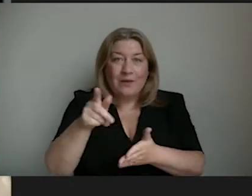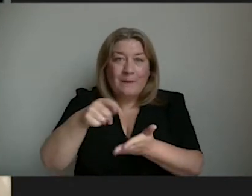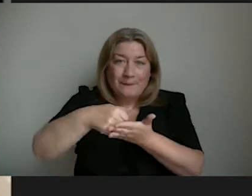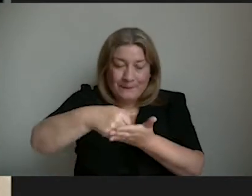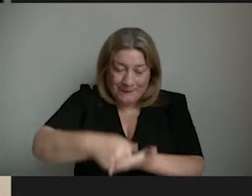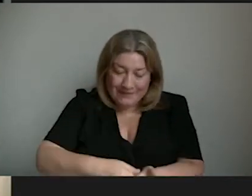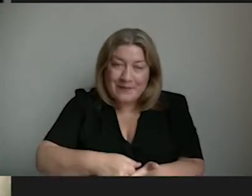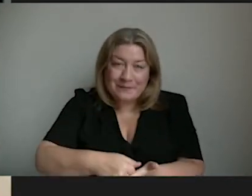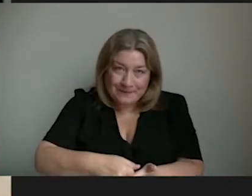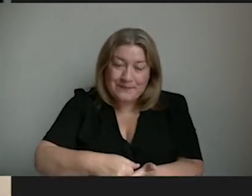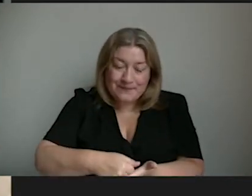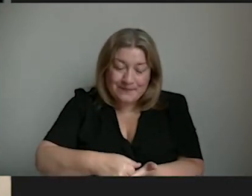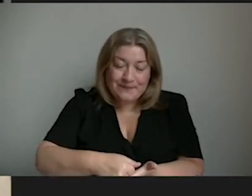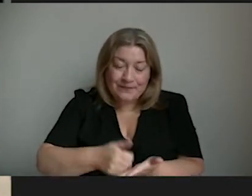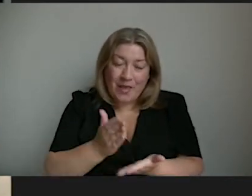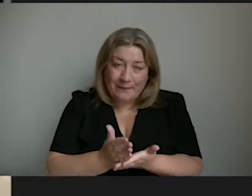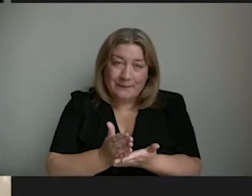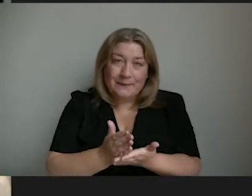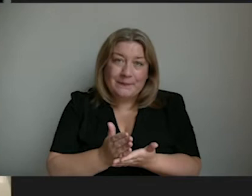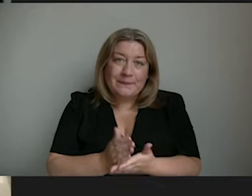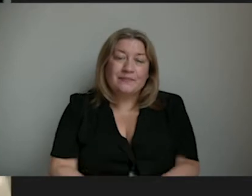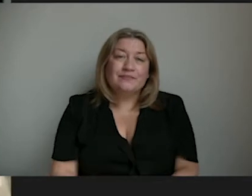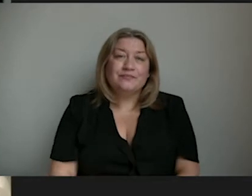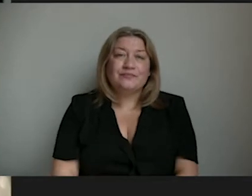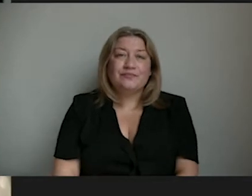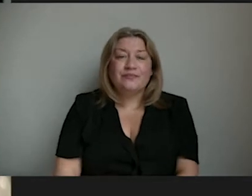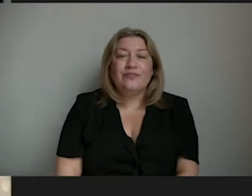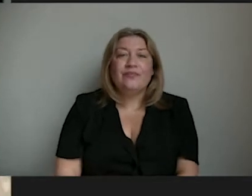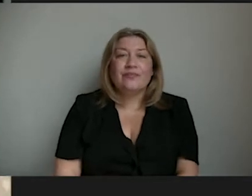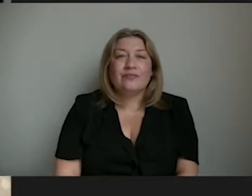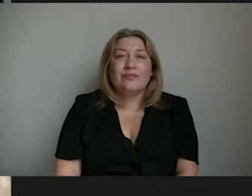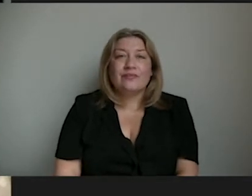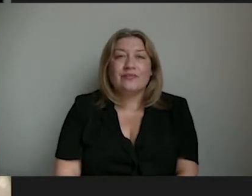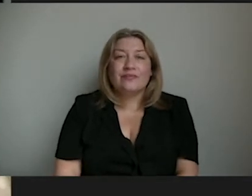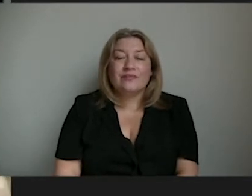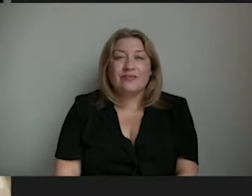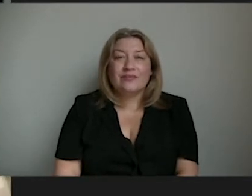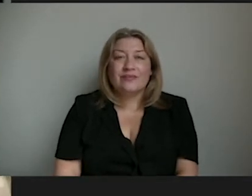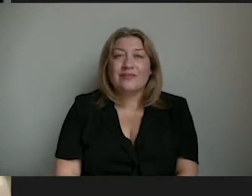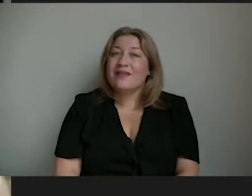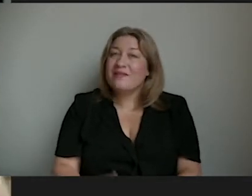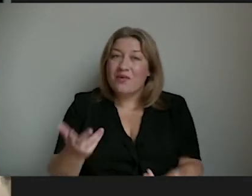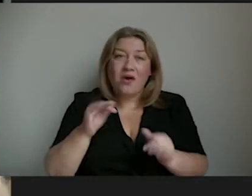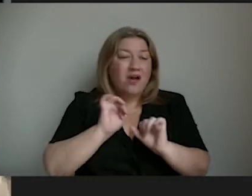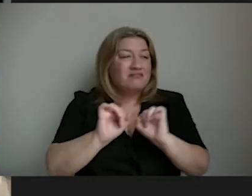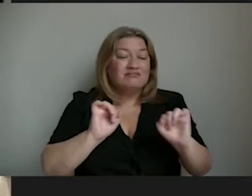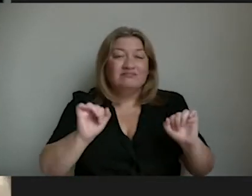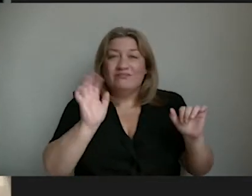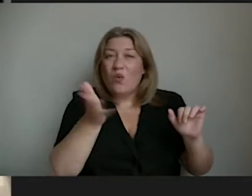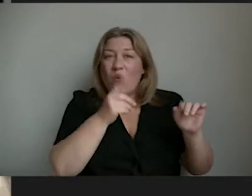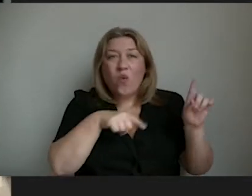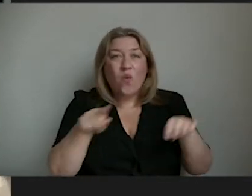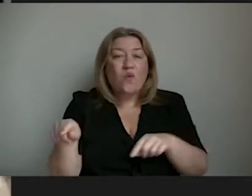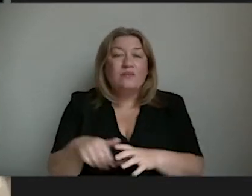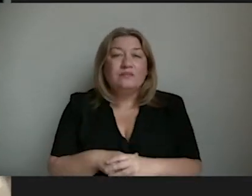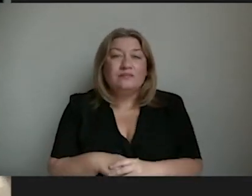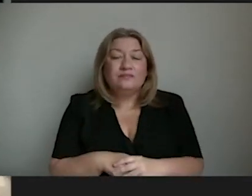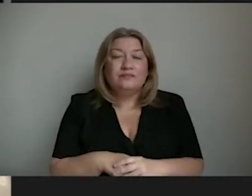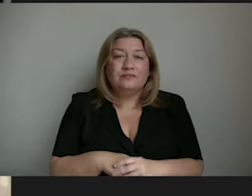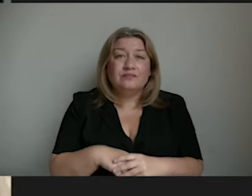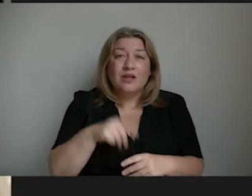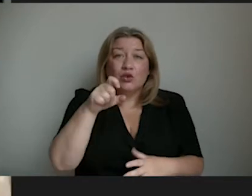hour. That is, like I said, completely the minimum that they're able to pay, but every employer is